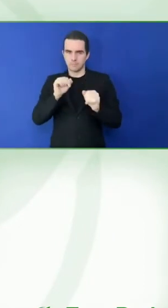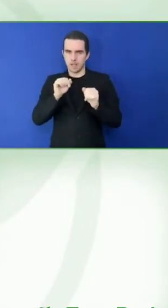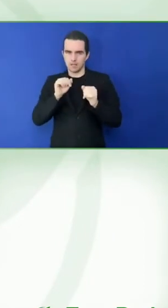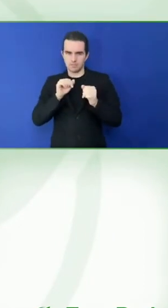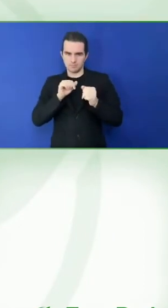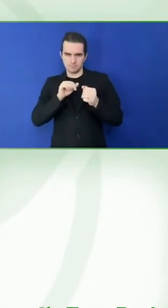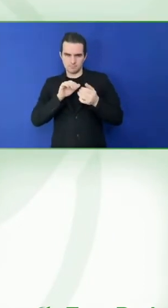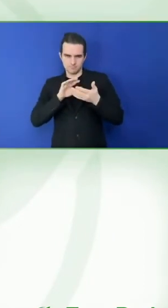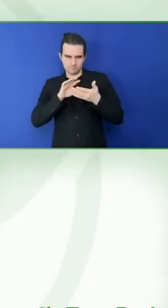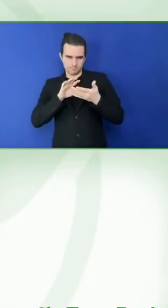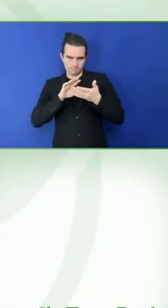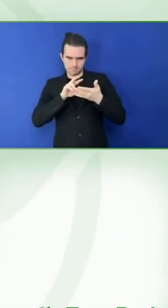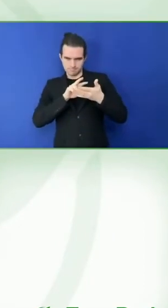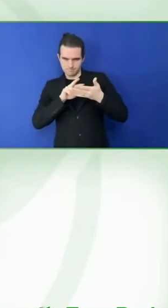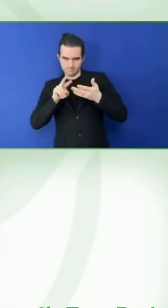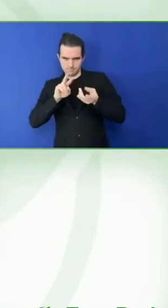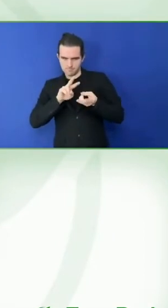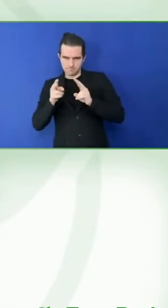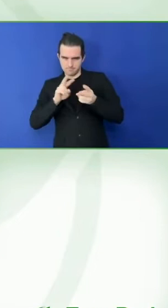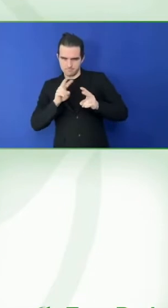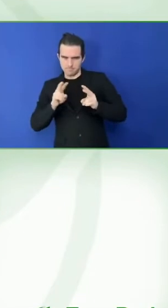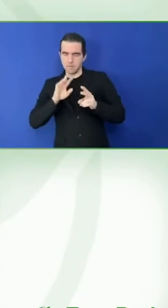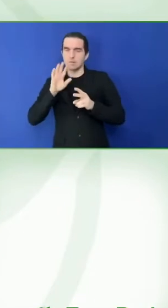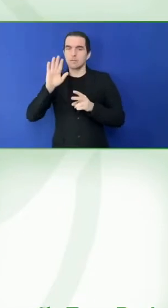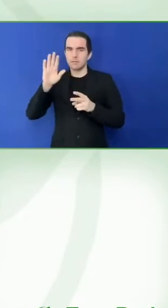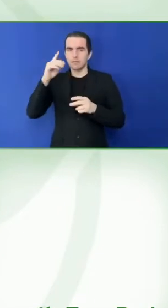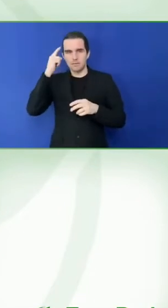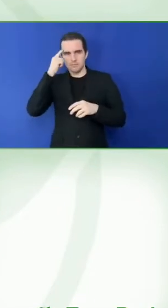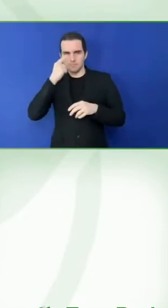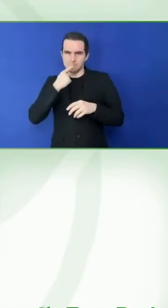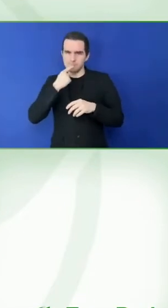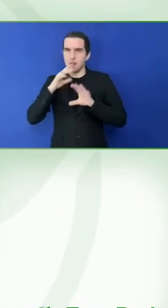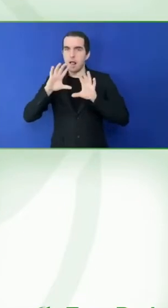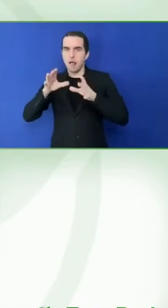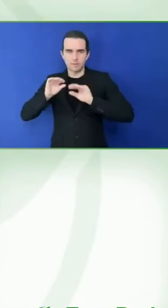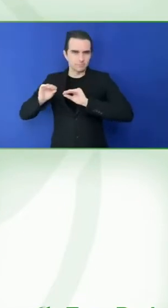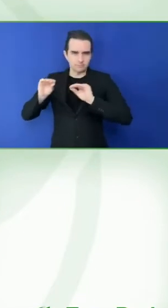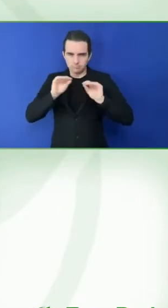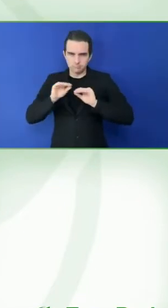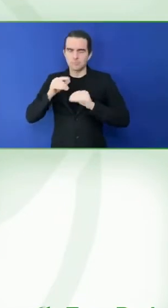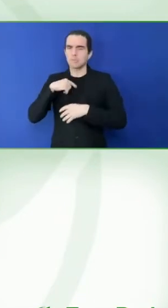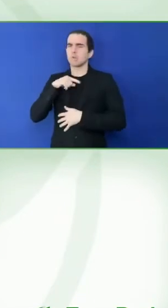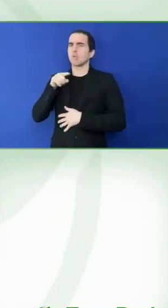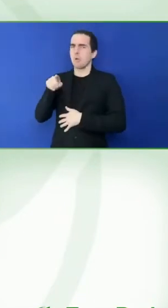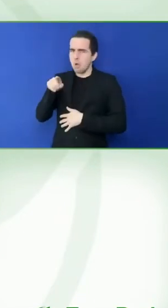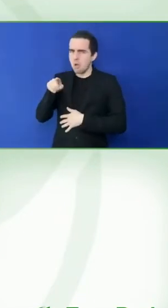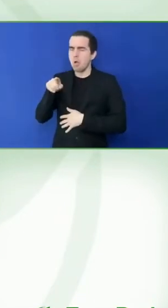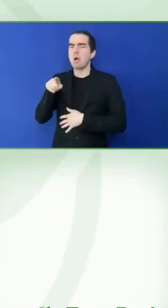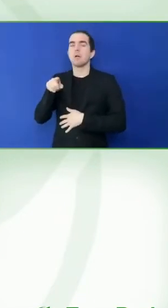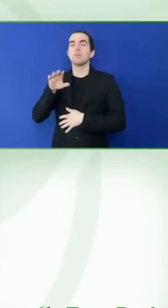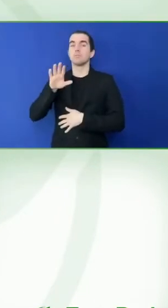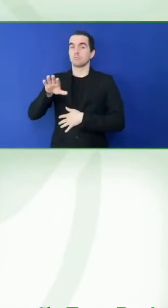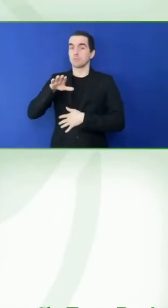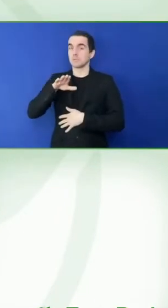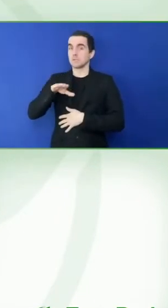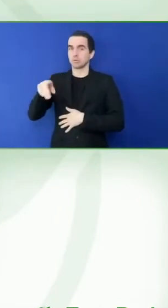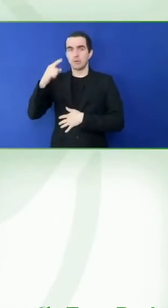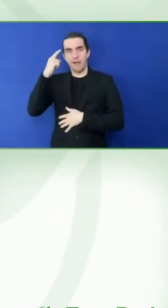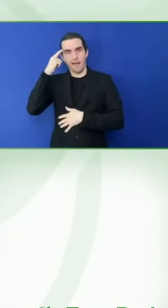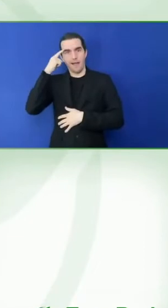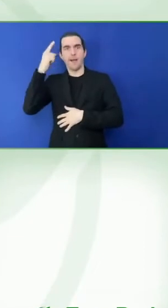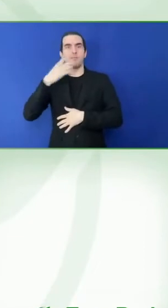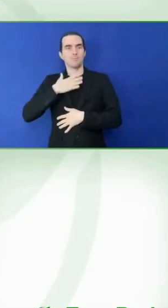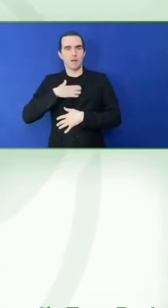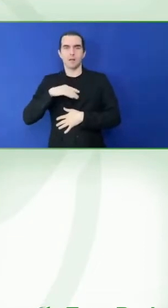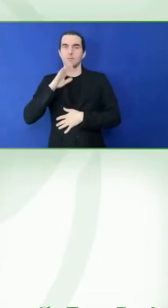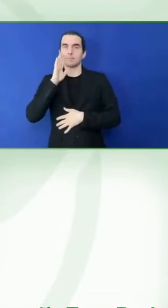provides real-time captioning for people who are deaf or hard of hearing. Google would never build something like this for the Indian market for $50 US, but he